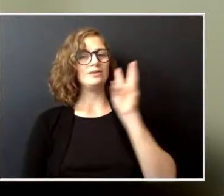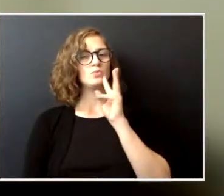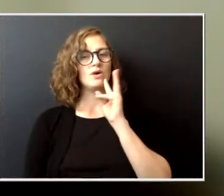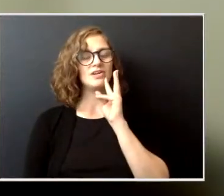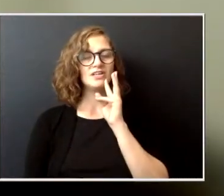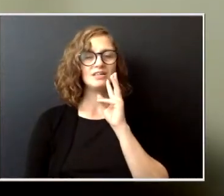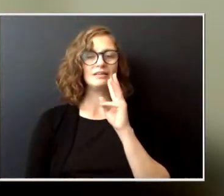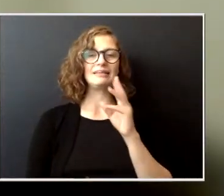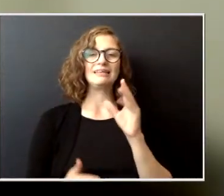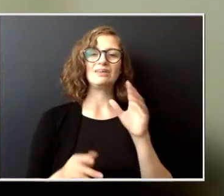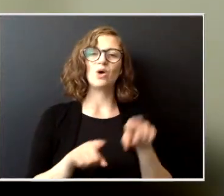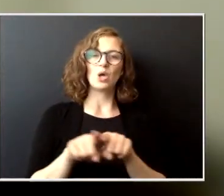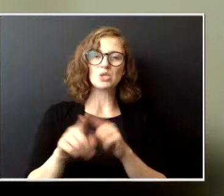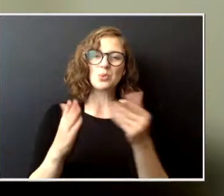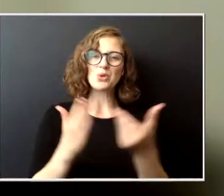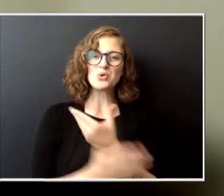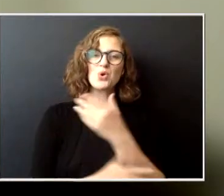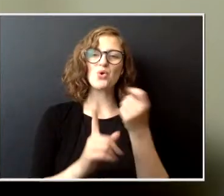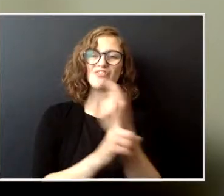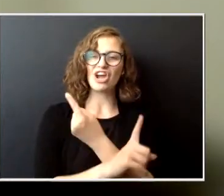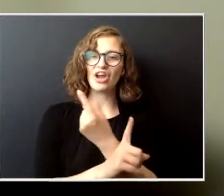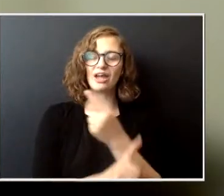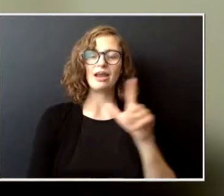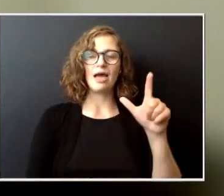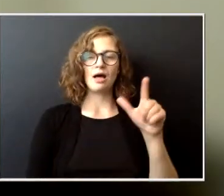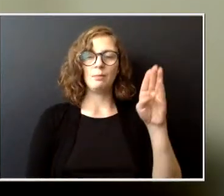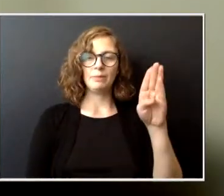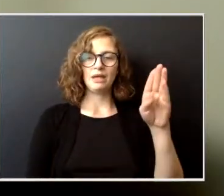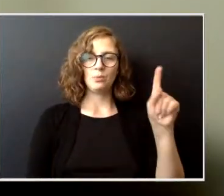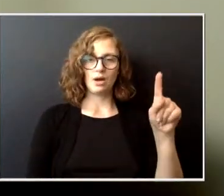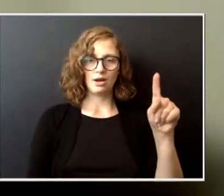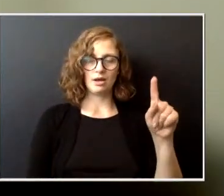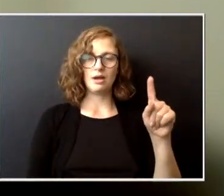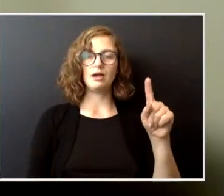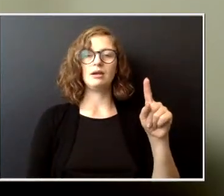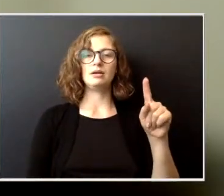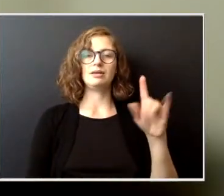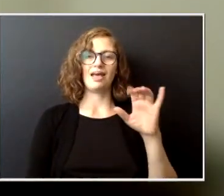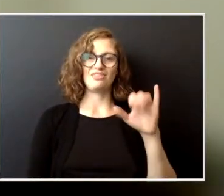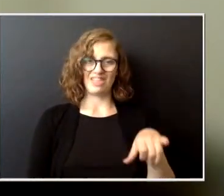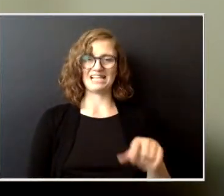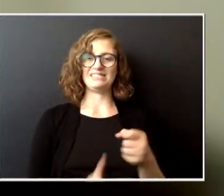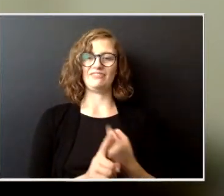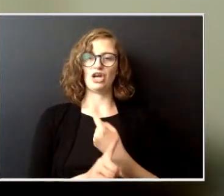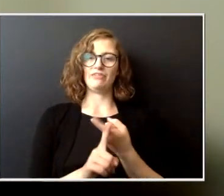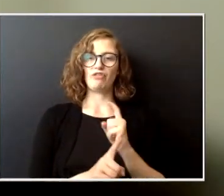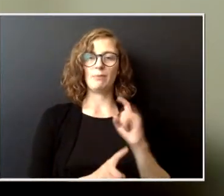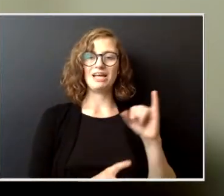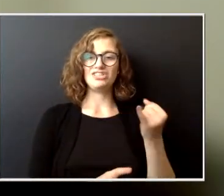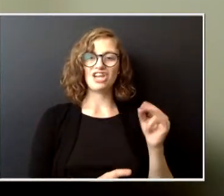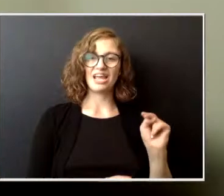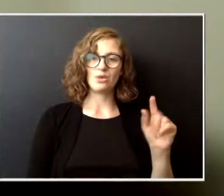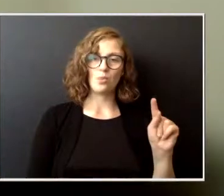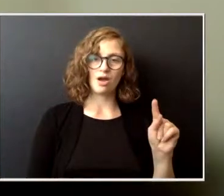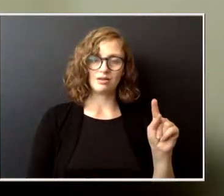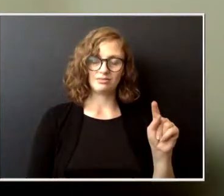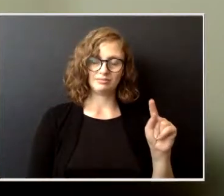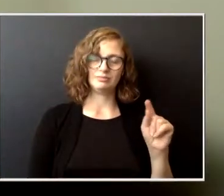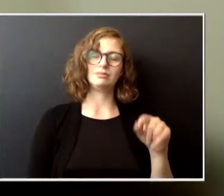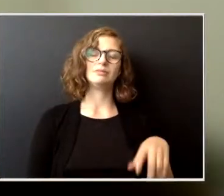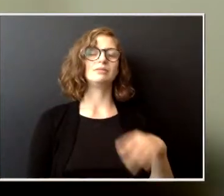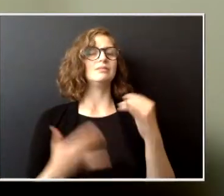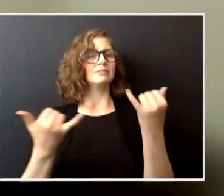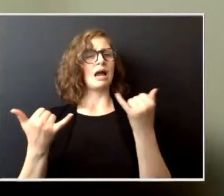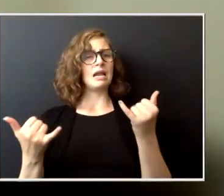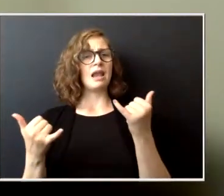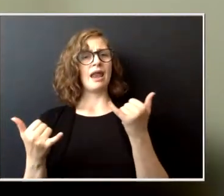there, LB1, which is a variant of the JN1. Right now, I don't think there's anything to be too concerned